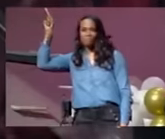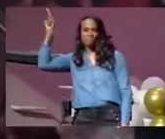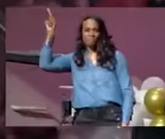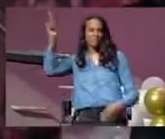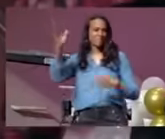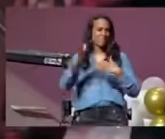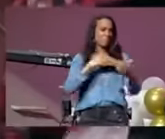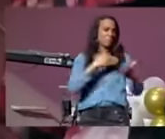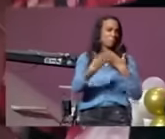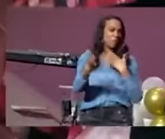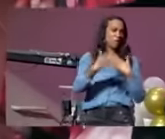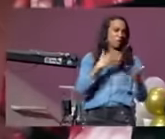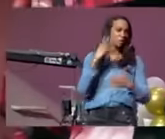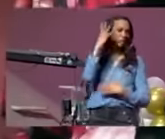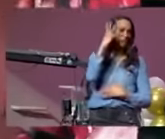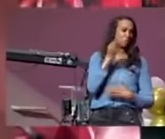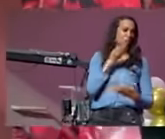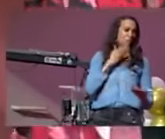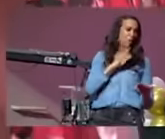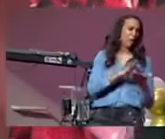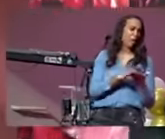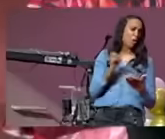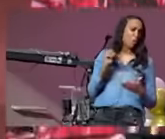through the good.